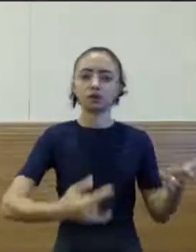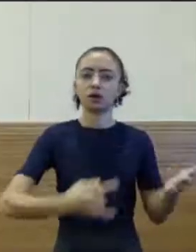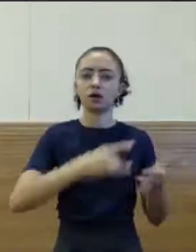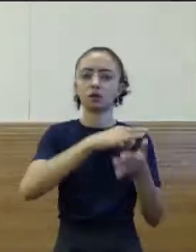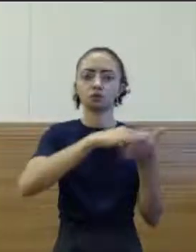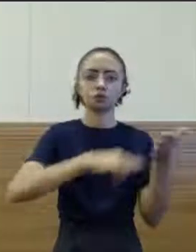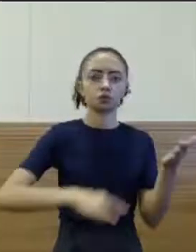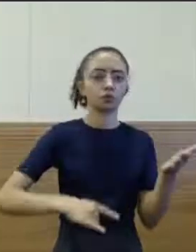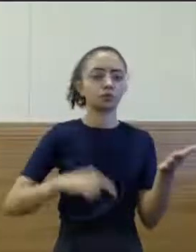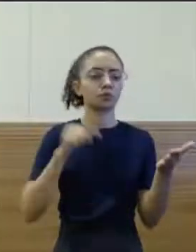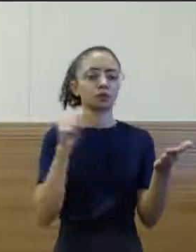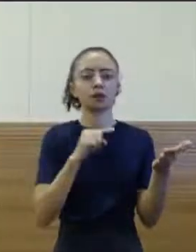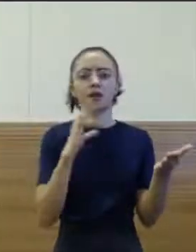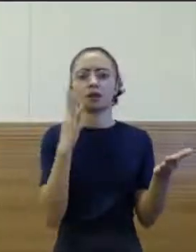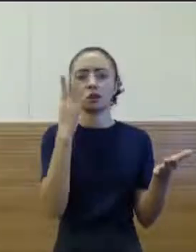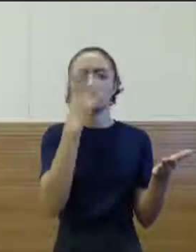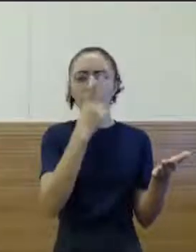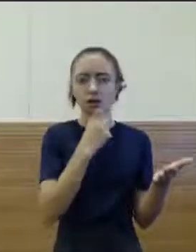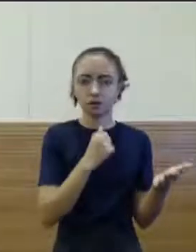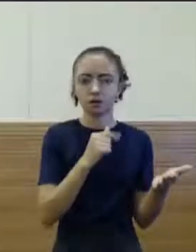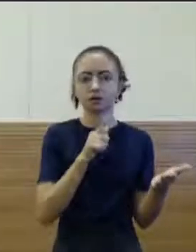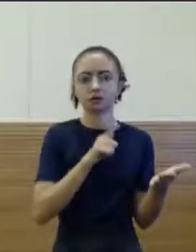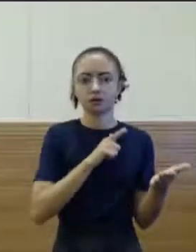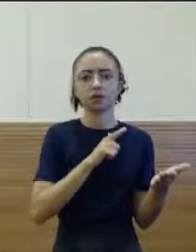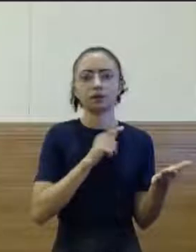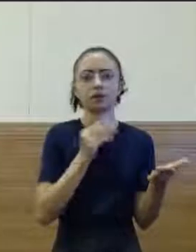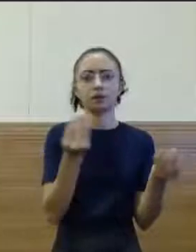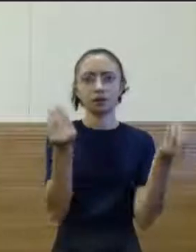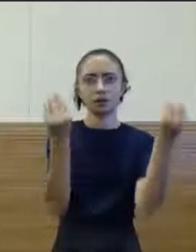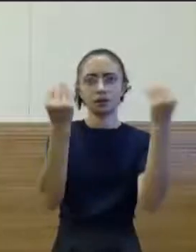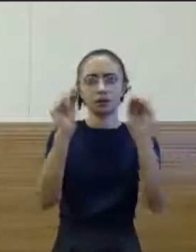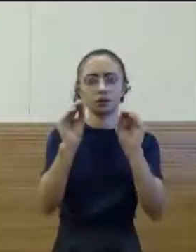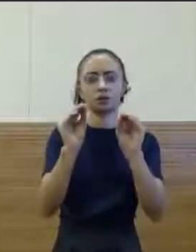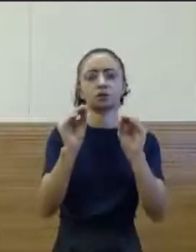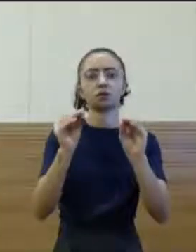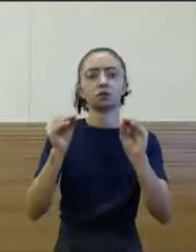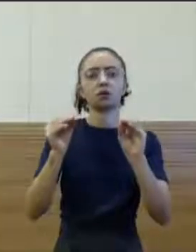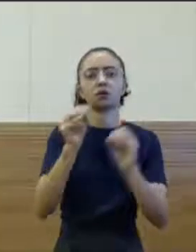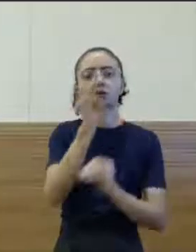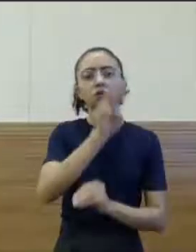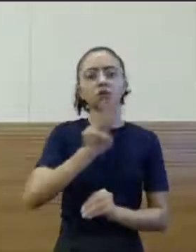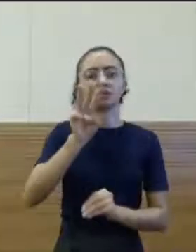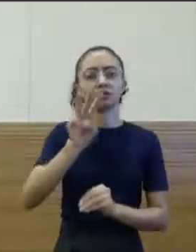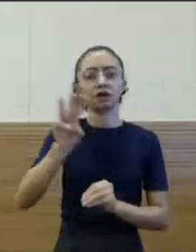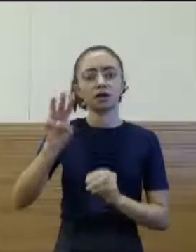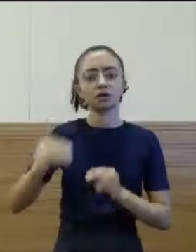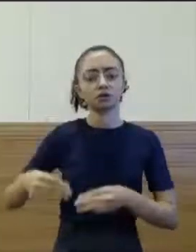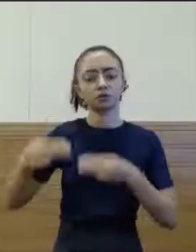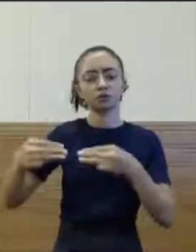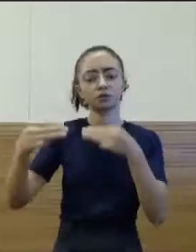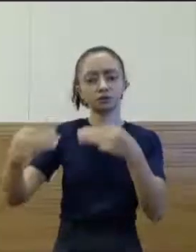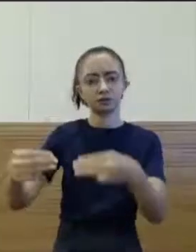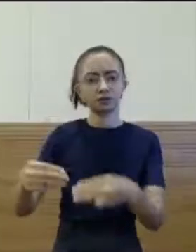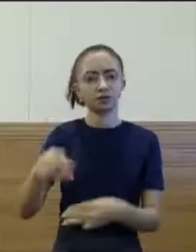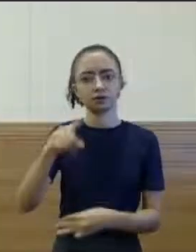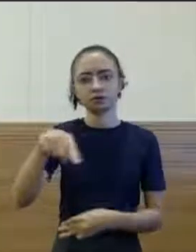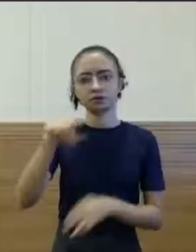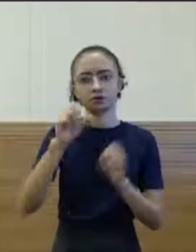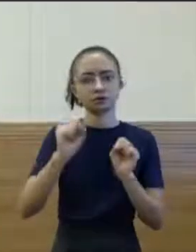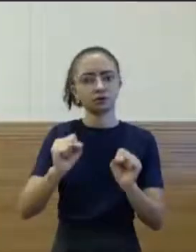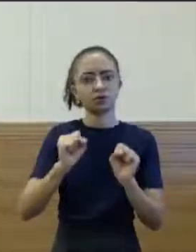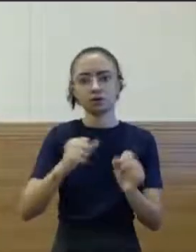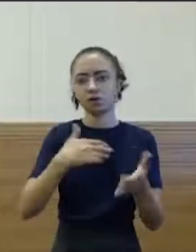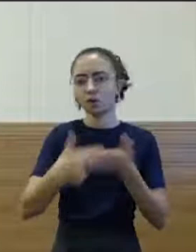we have. It's beautiful, and it's on the website of our ministry to whoever wants to download